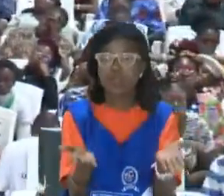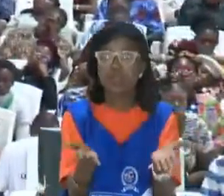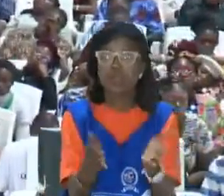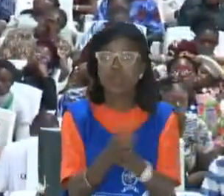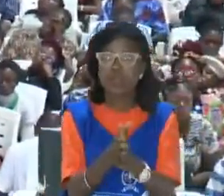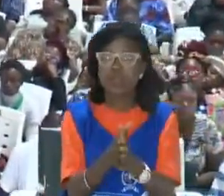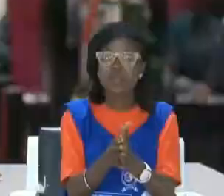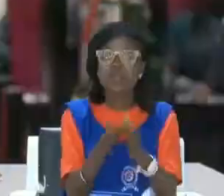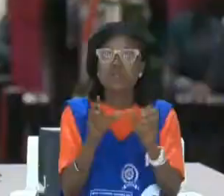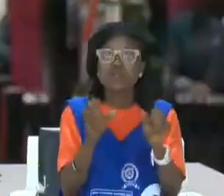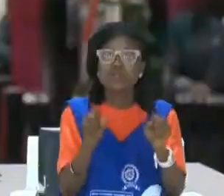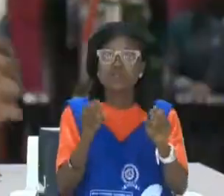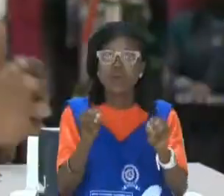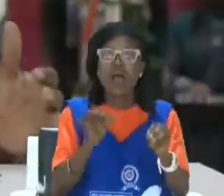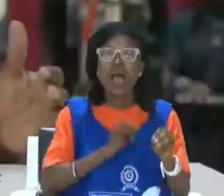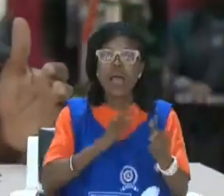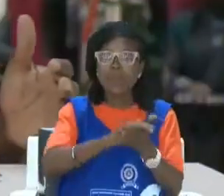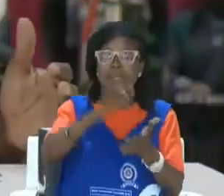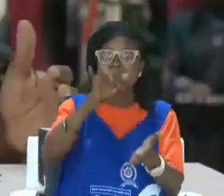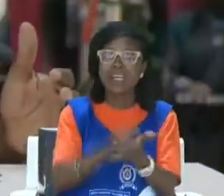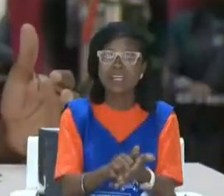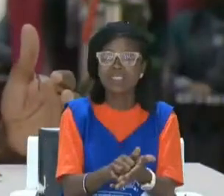And so I believe that